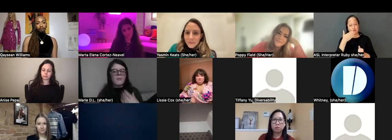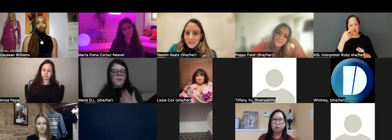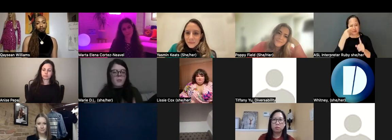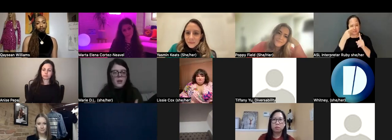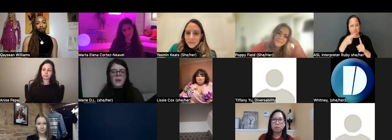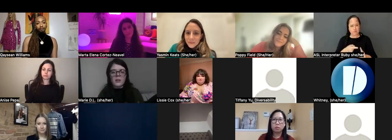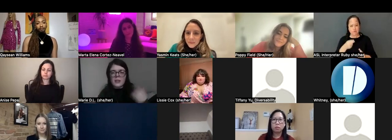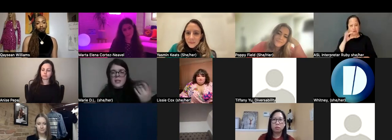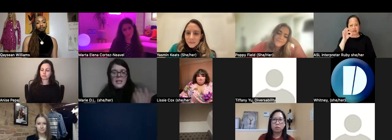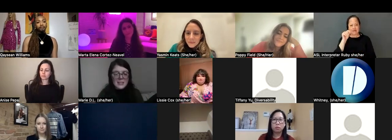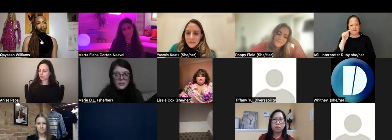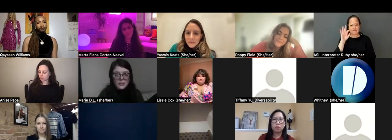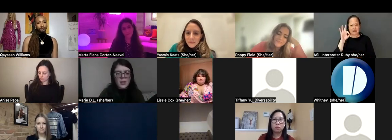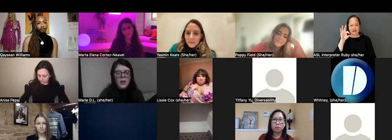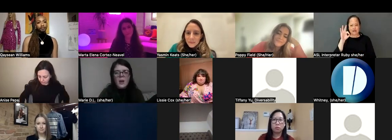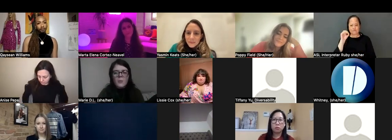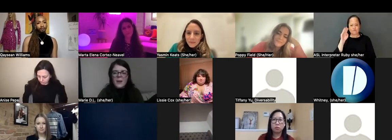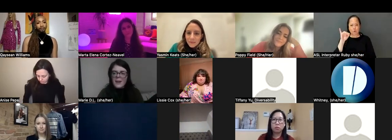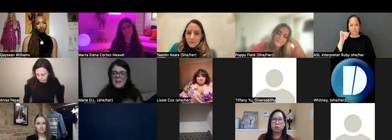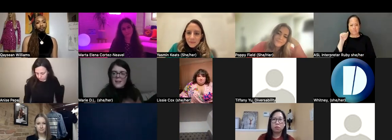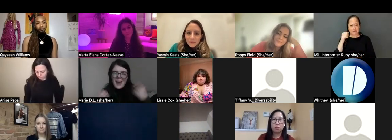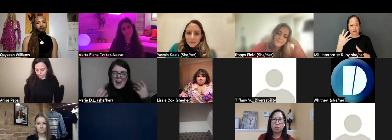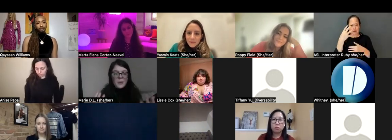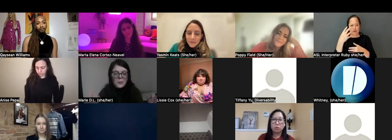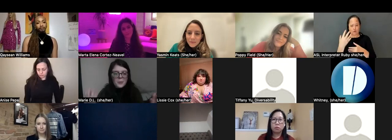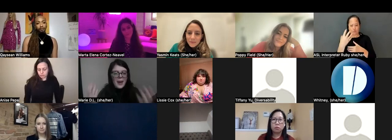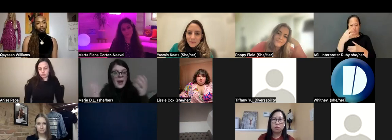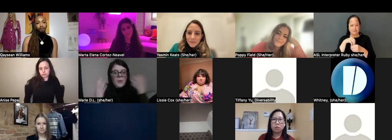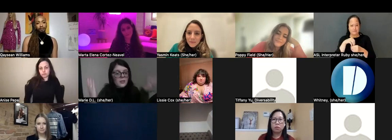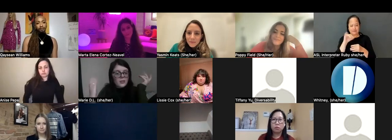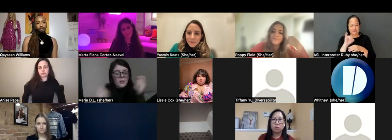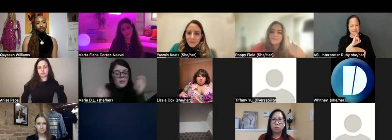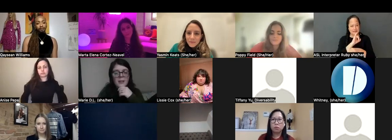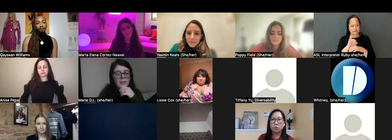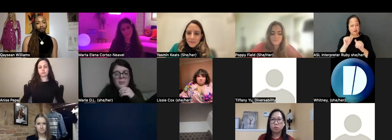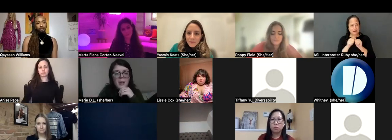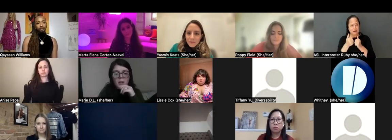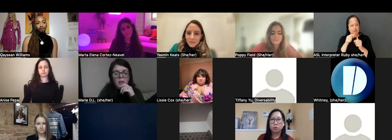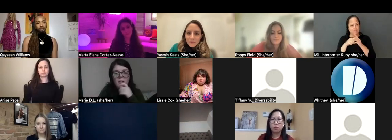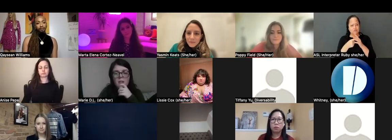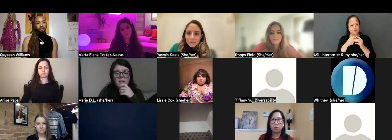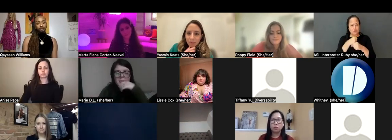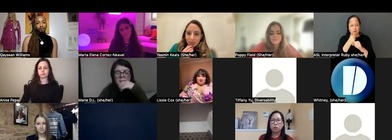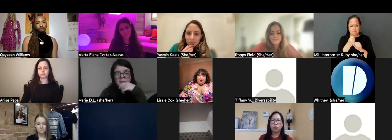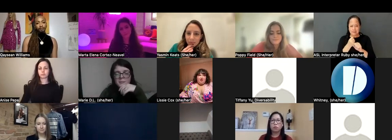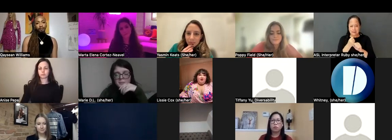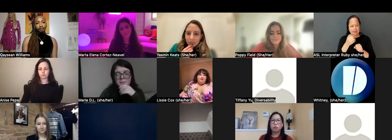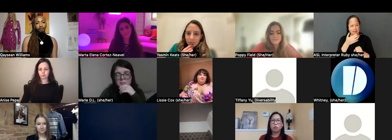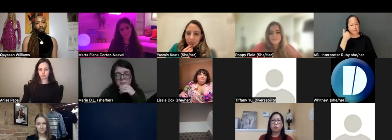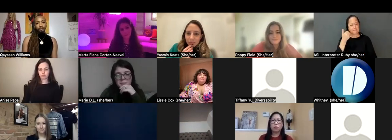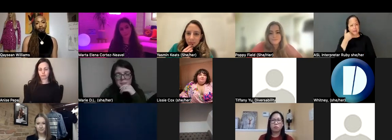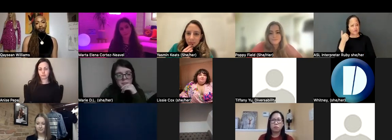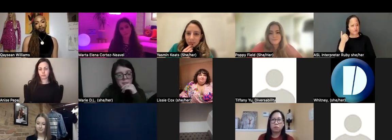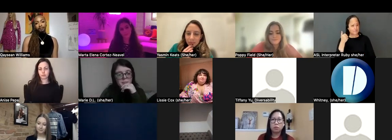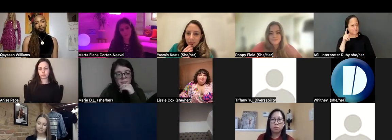fat phobia that are in the industry. How can they start making things better? Oh,